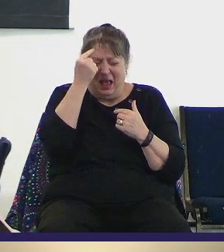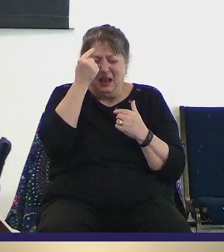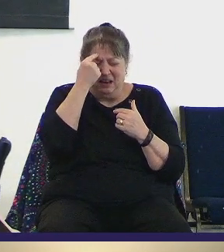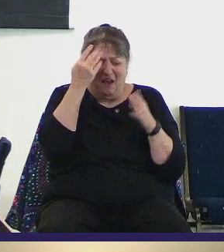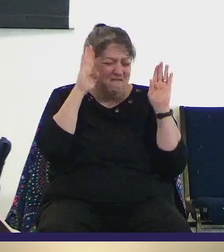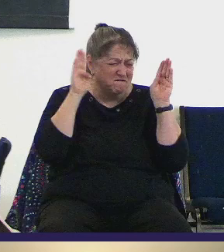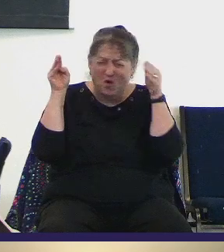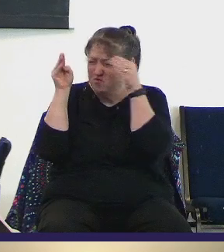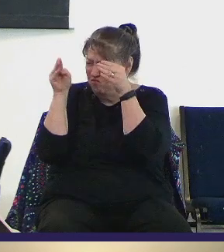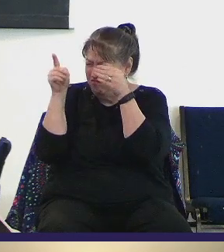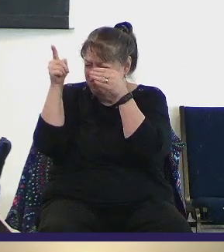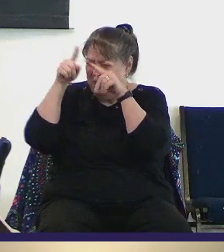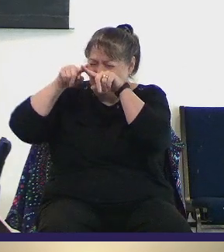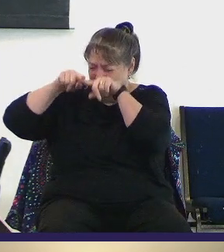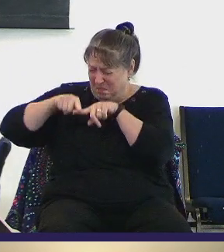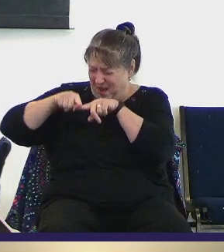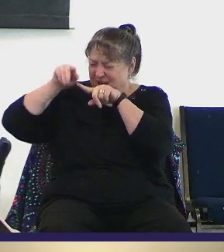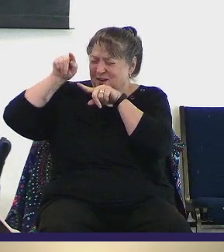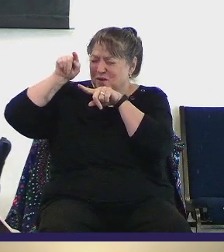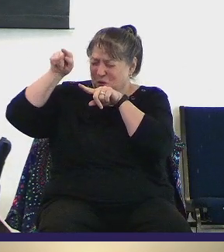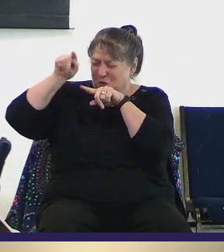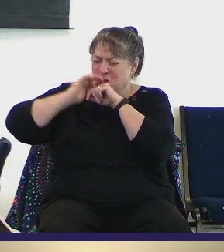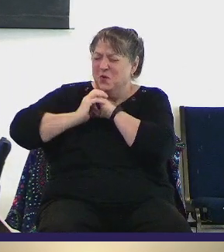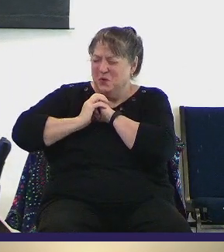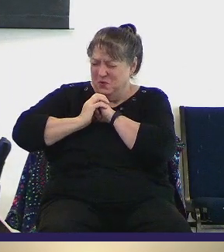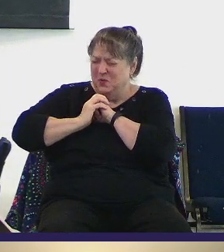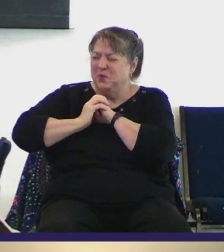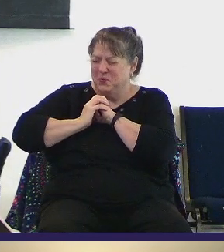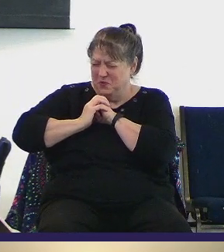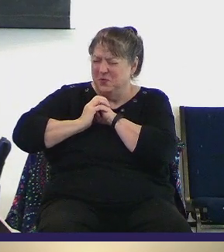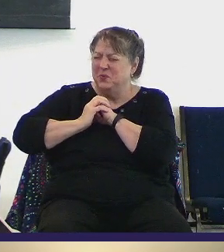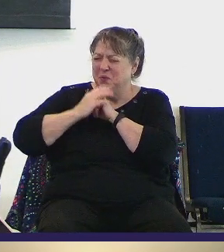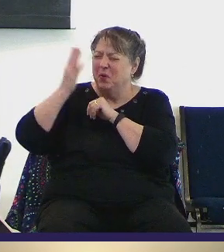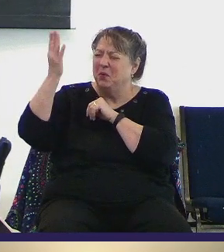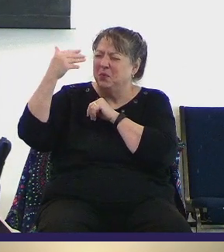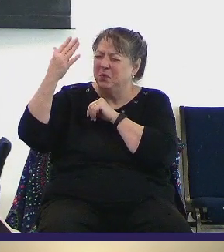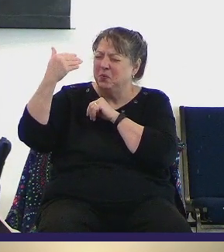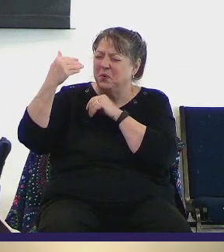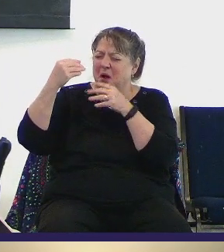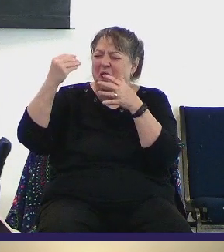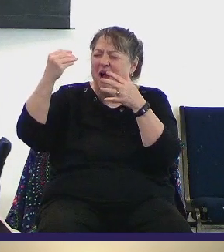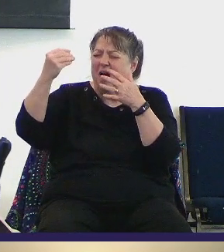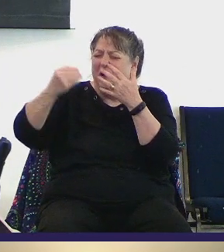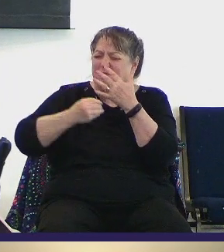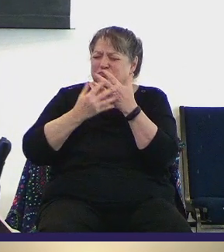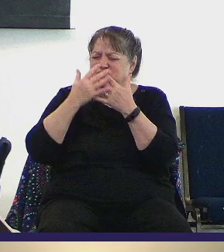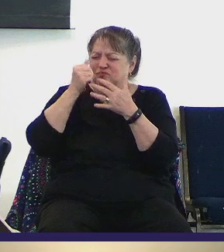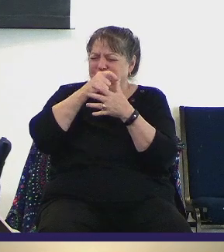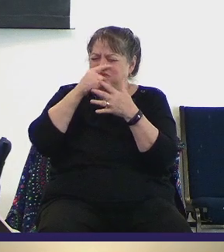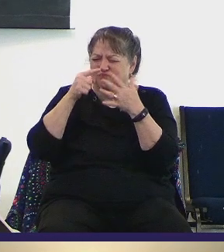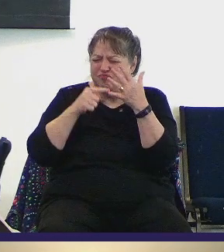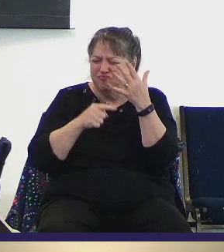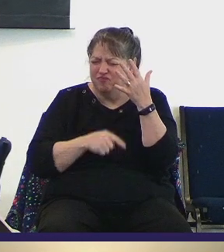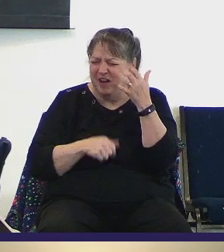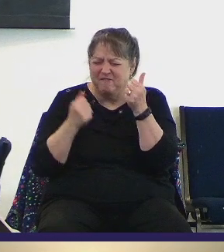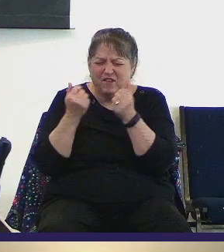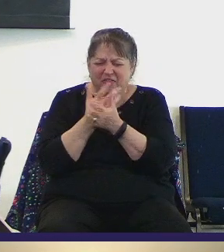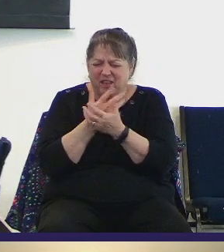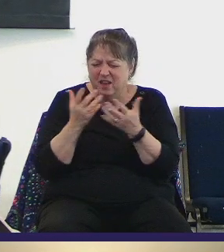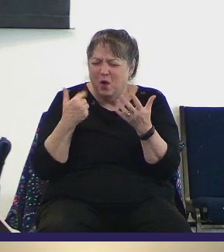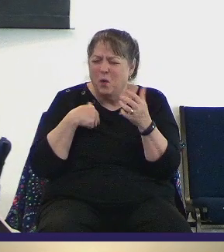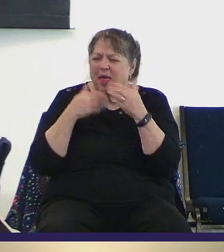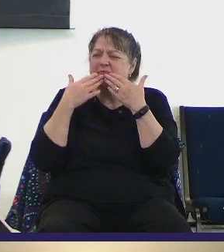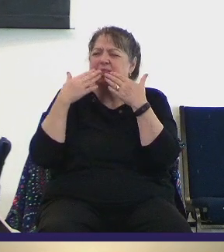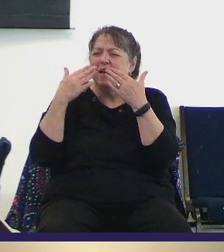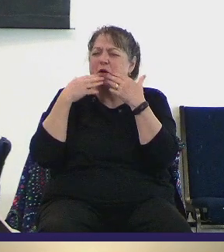people, Father, we just pray that you would do your work in all of these requests that we've been fasting and praying for. We thank you and we bless